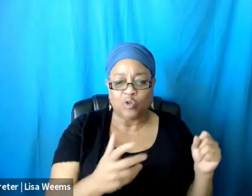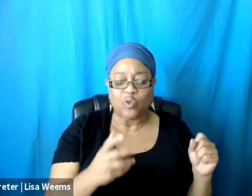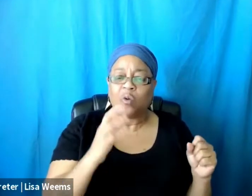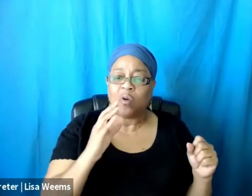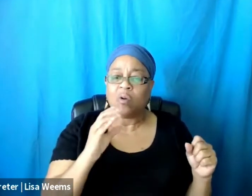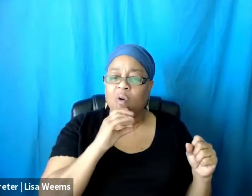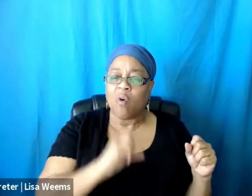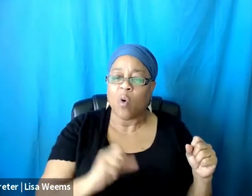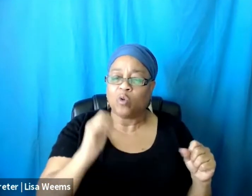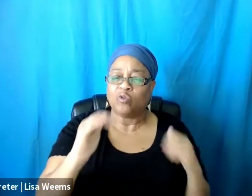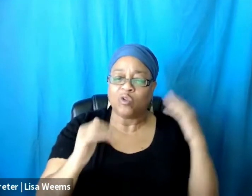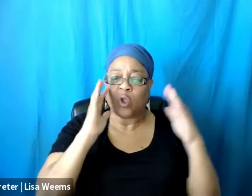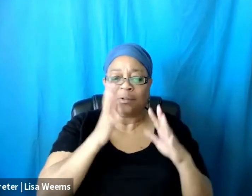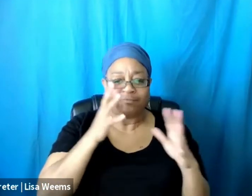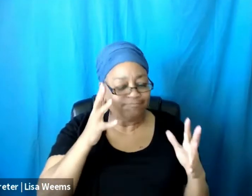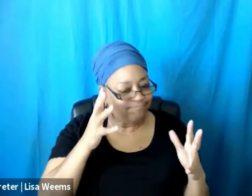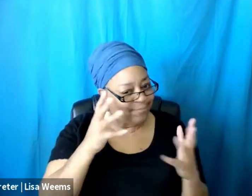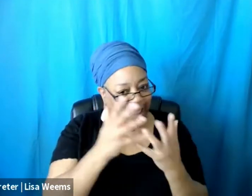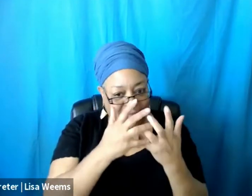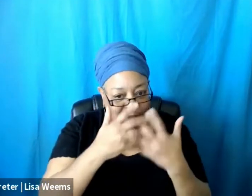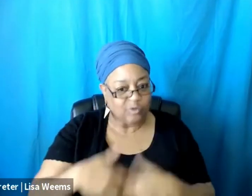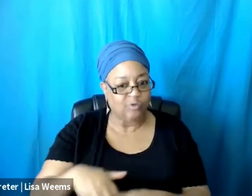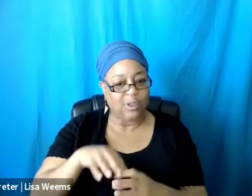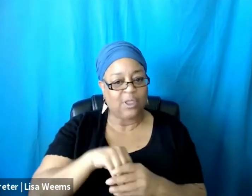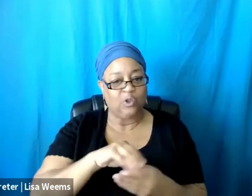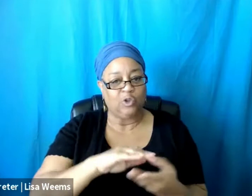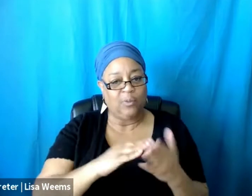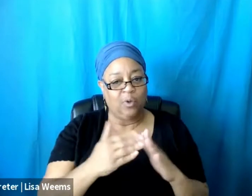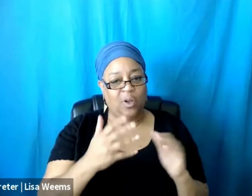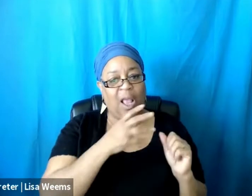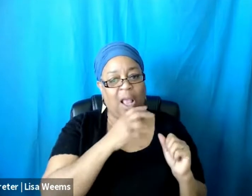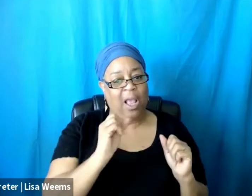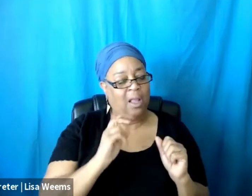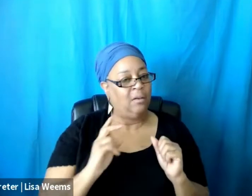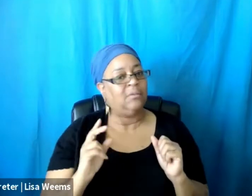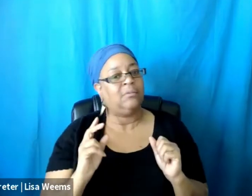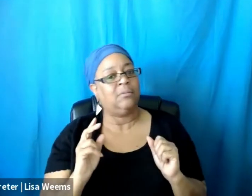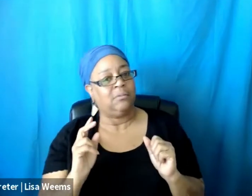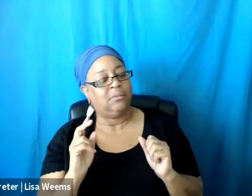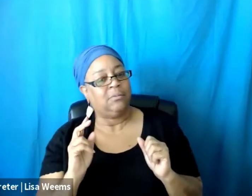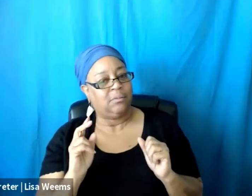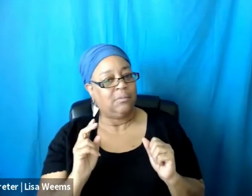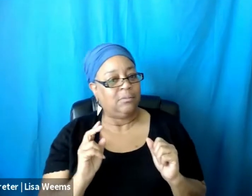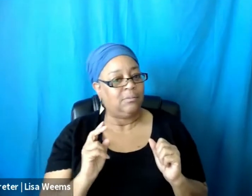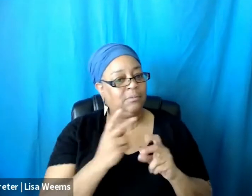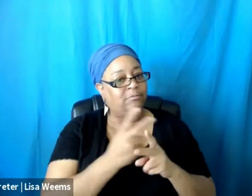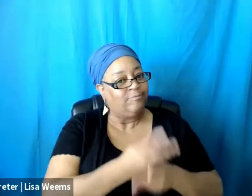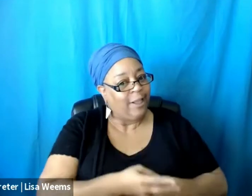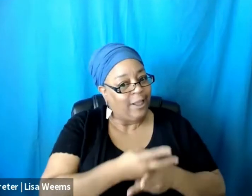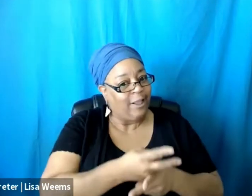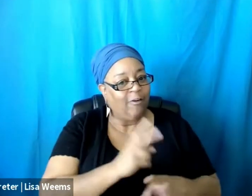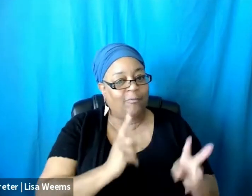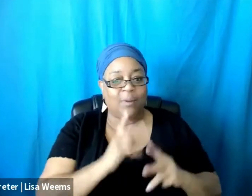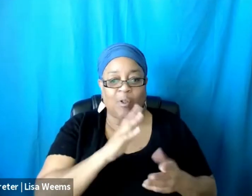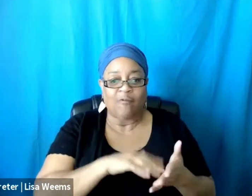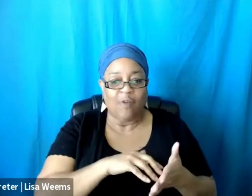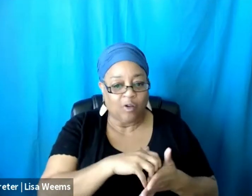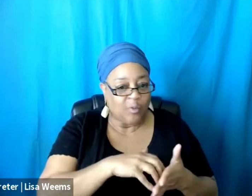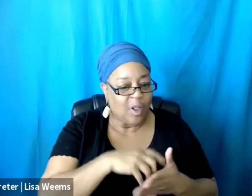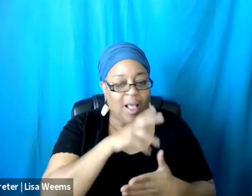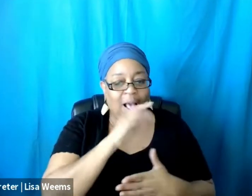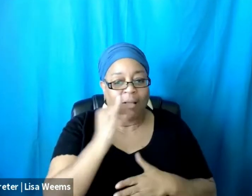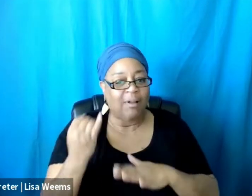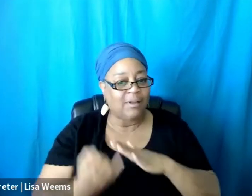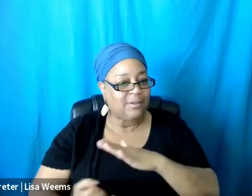communities, and looking out especially for those who are most vulnerable and most isolated. It means